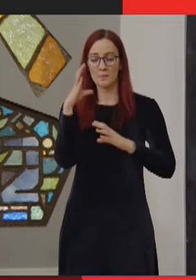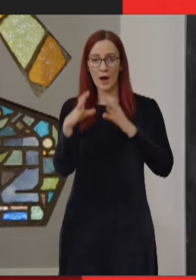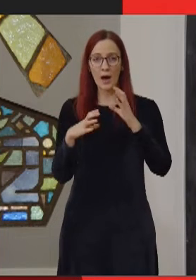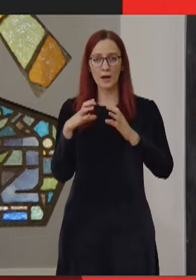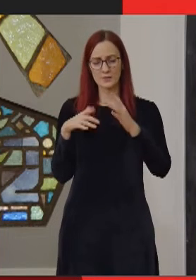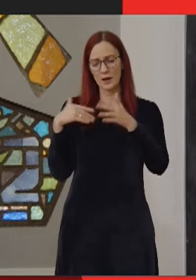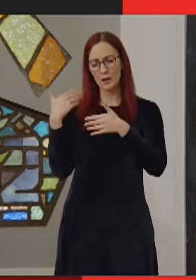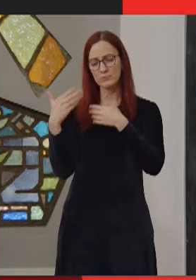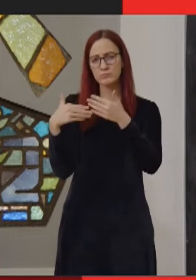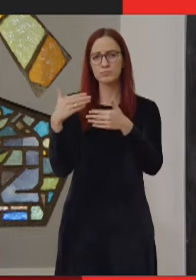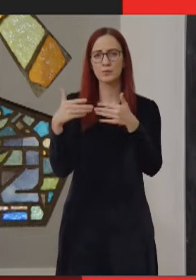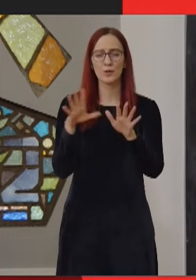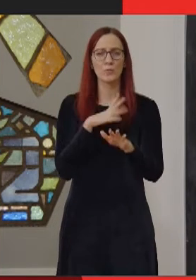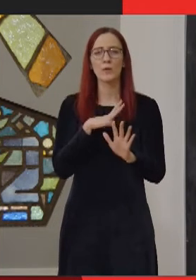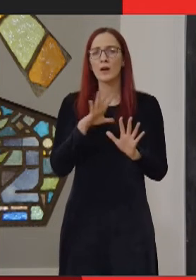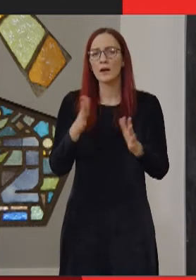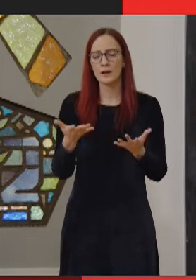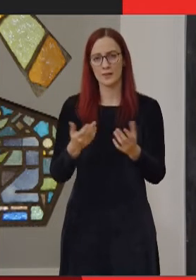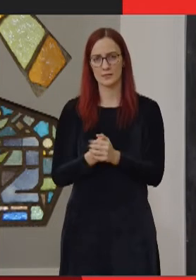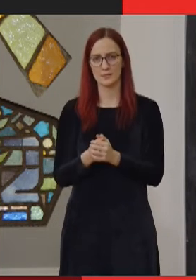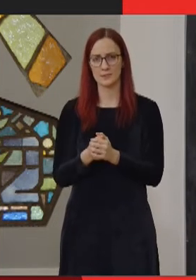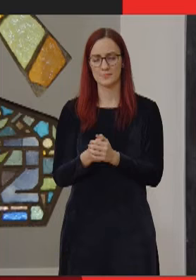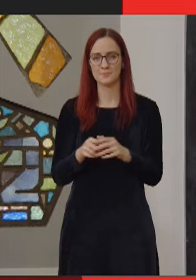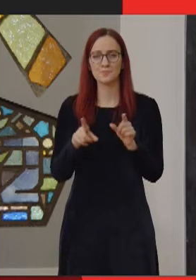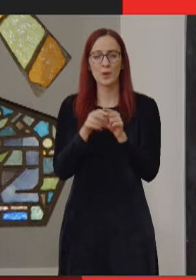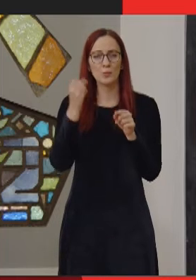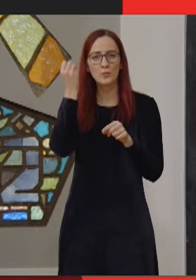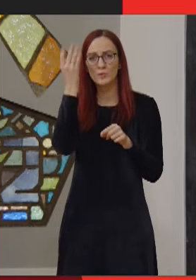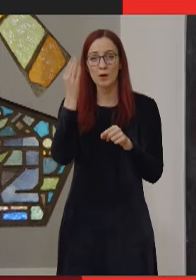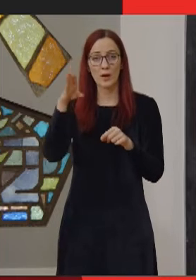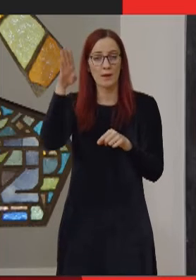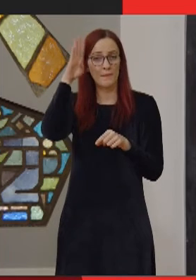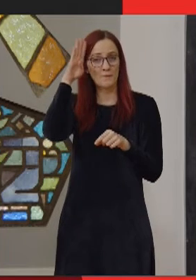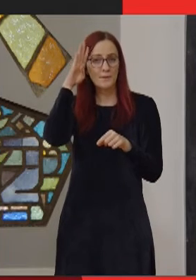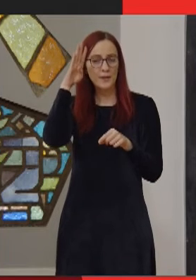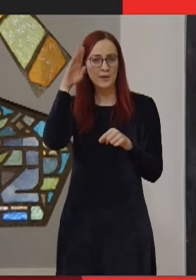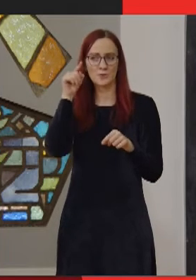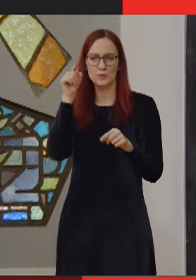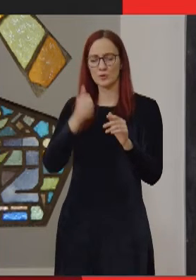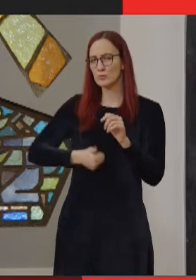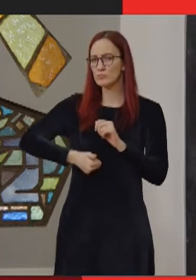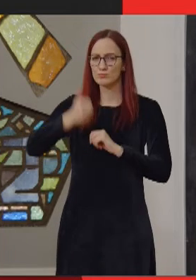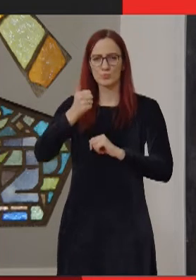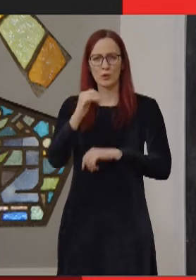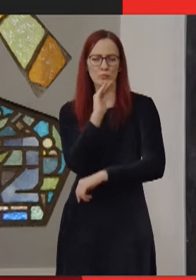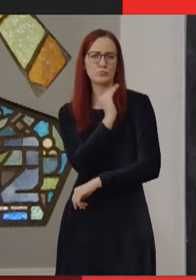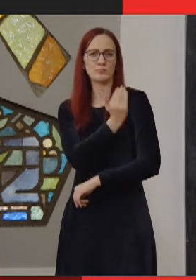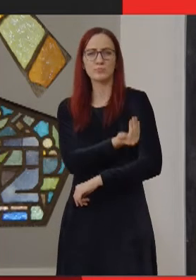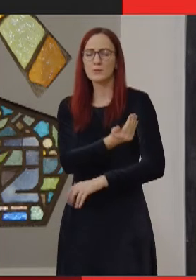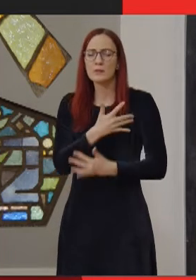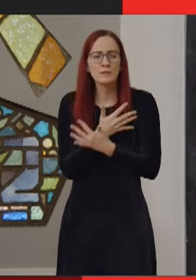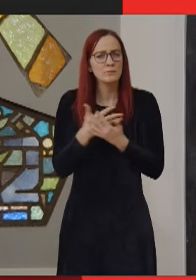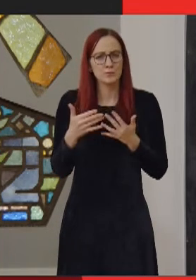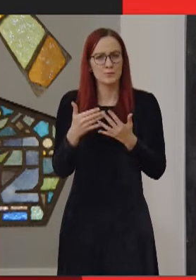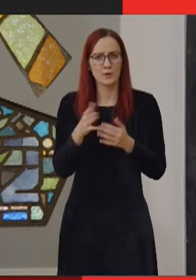The evolution of humanity saw the understanding that a man is better